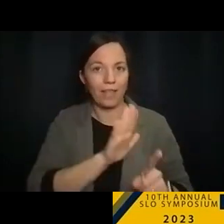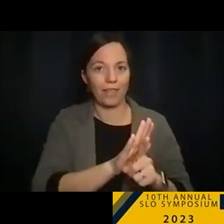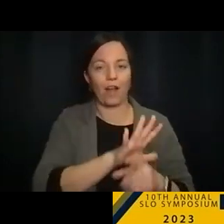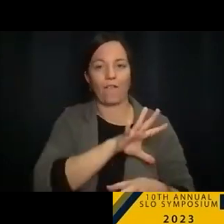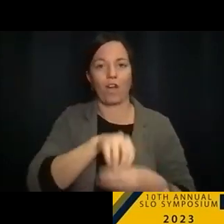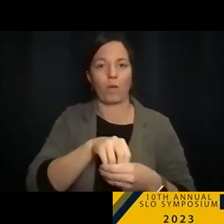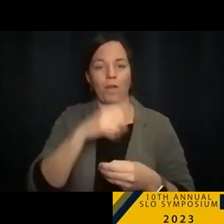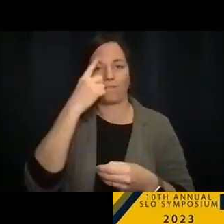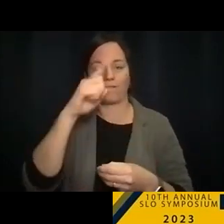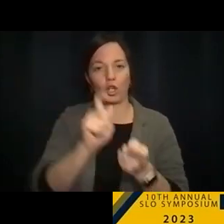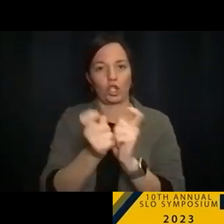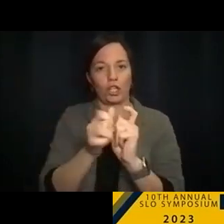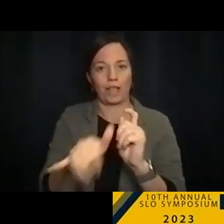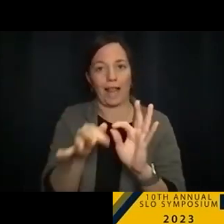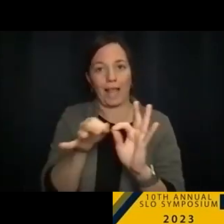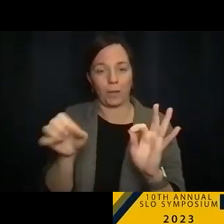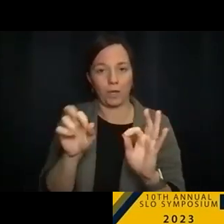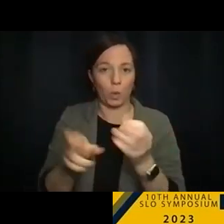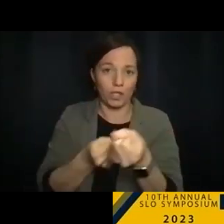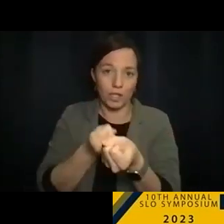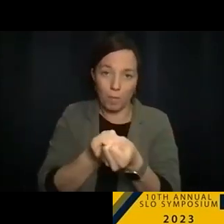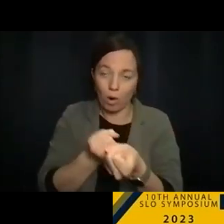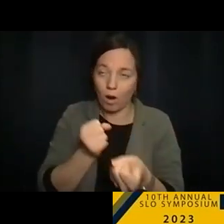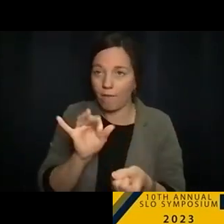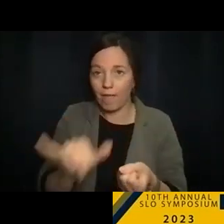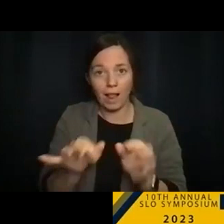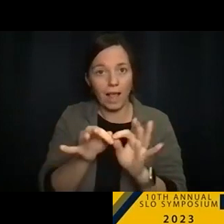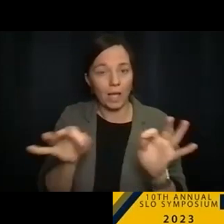shifting that language or support of